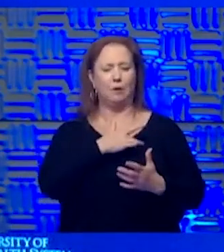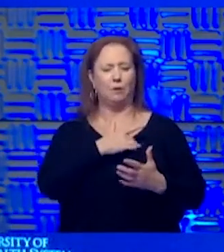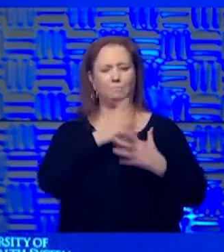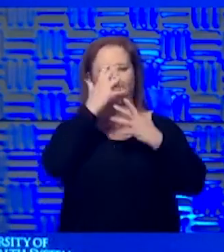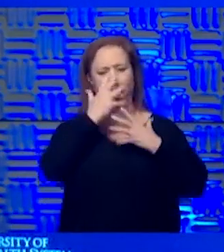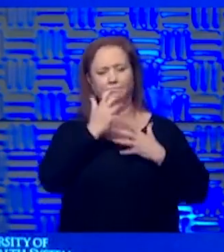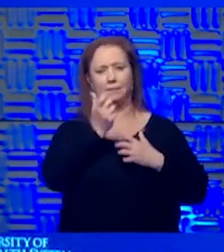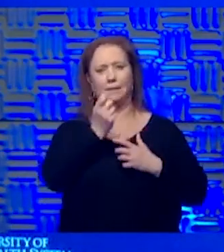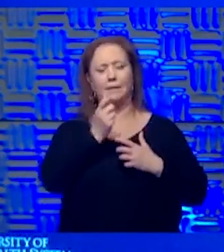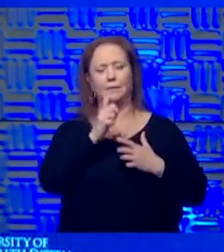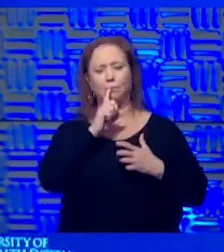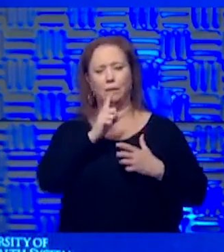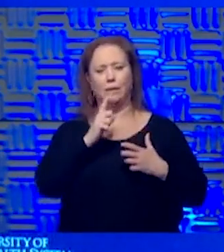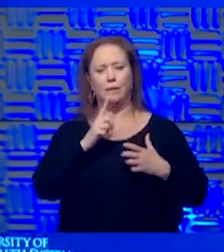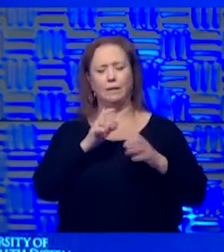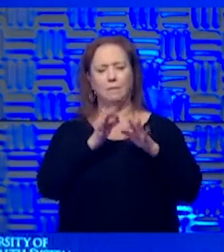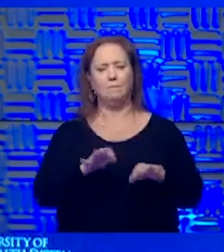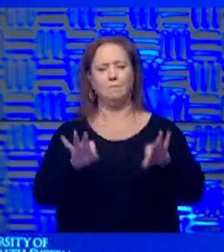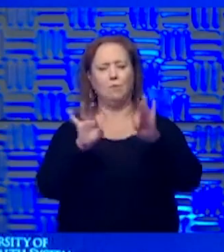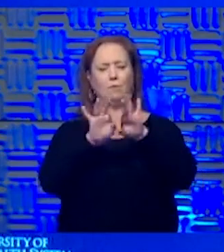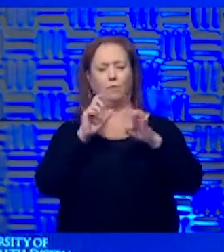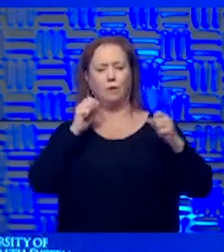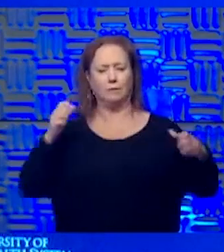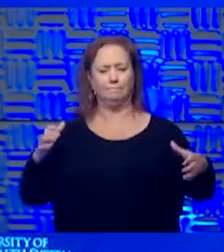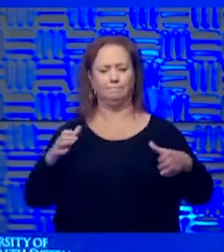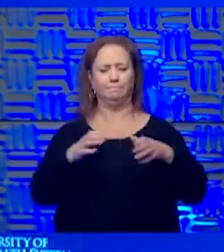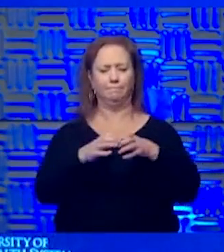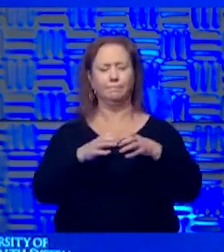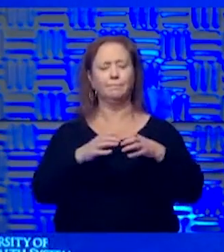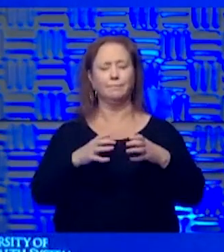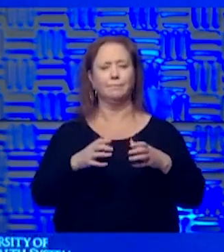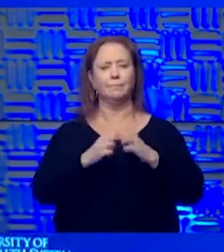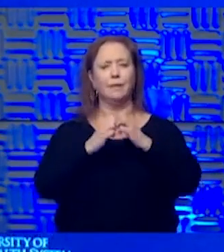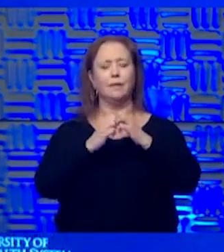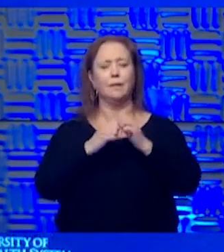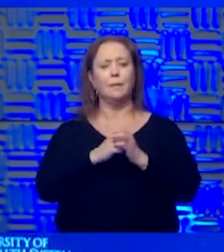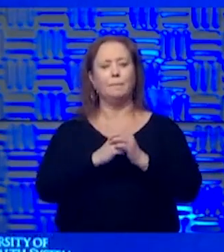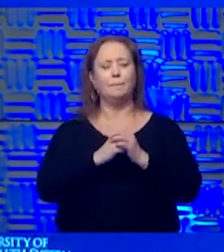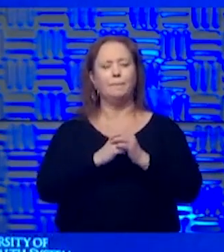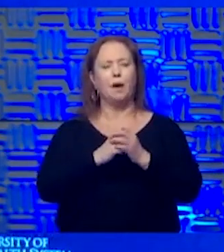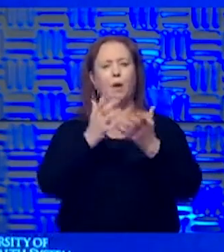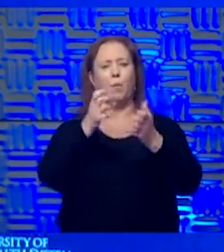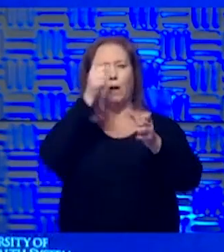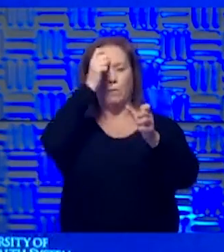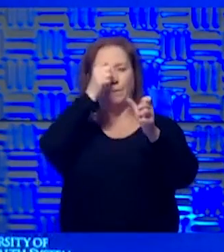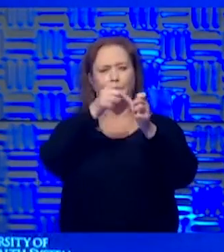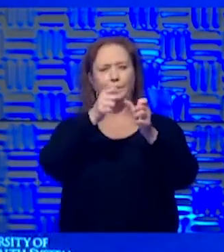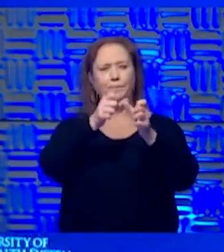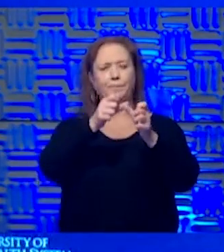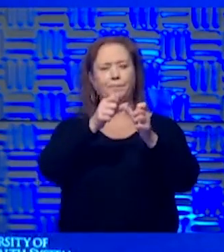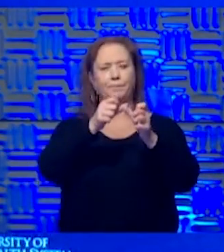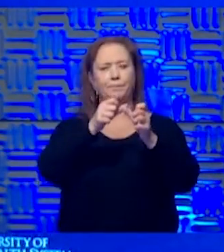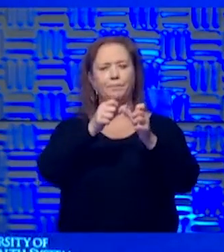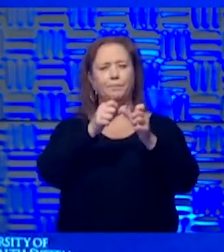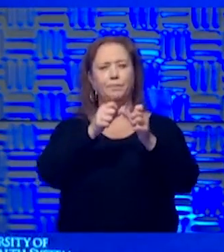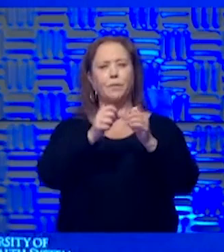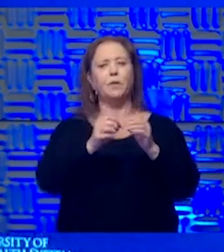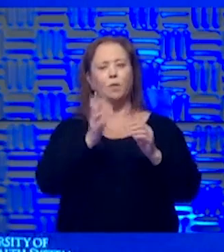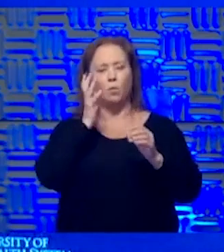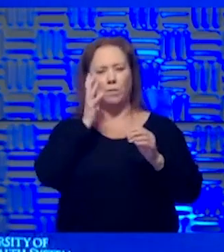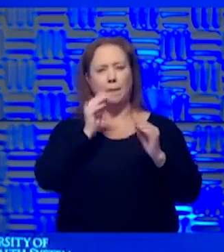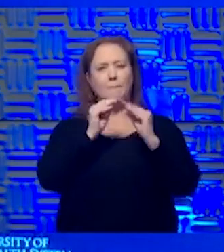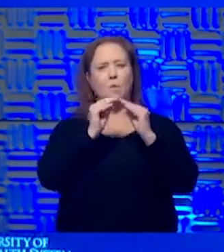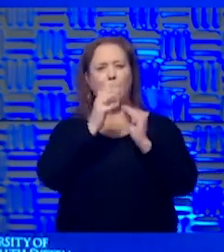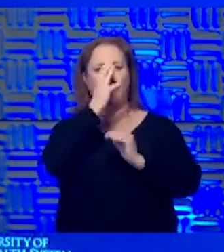it's a big deal to get everybody together. But what I really want to do is remember that there's going to be a lot more Memorial